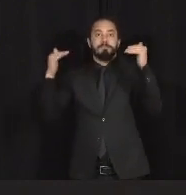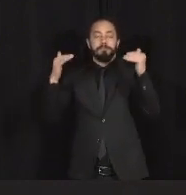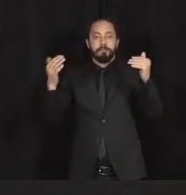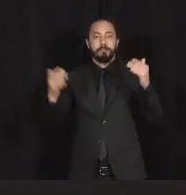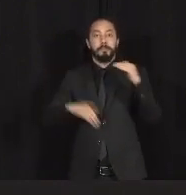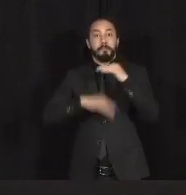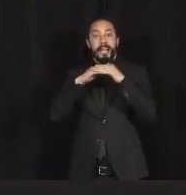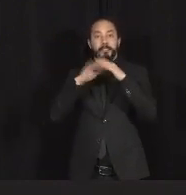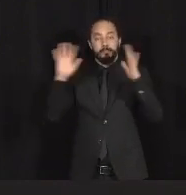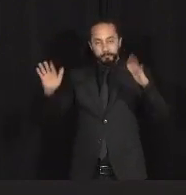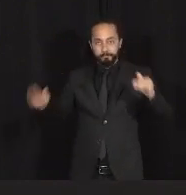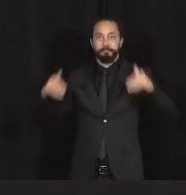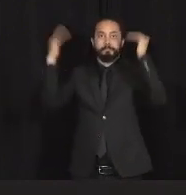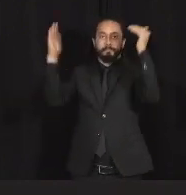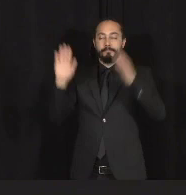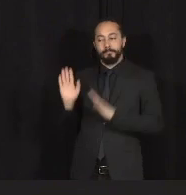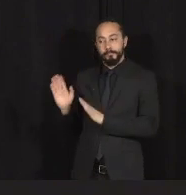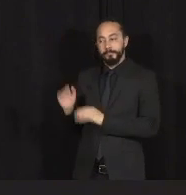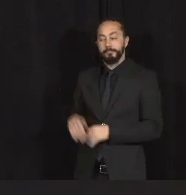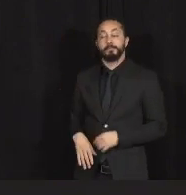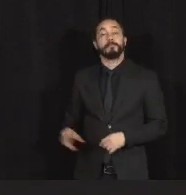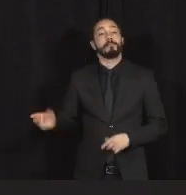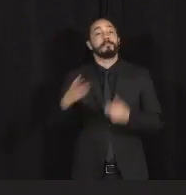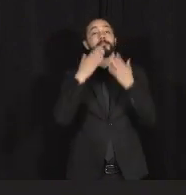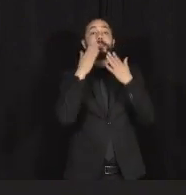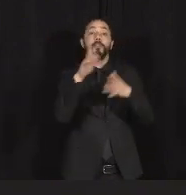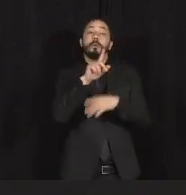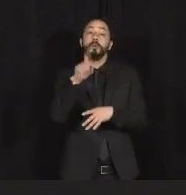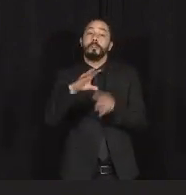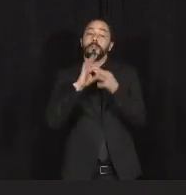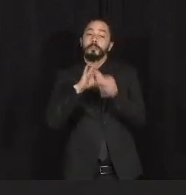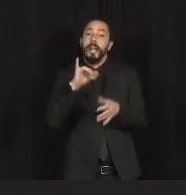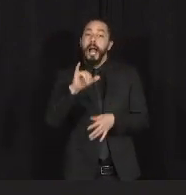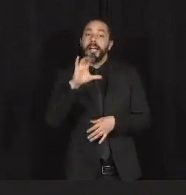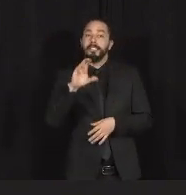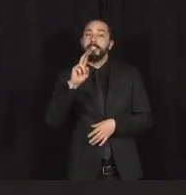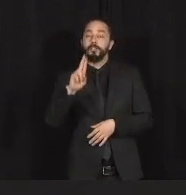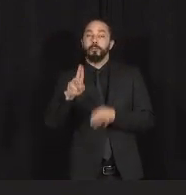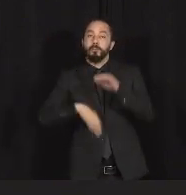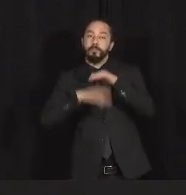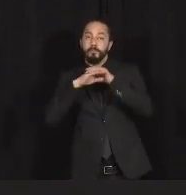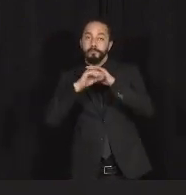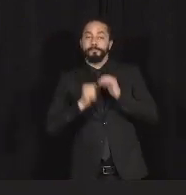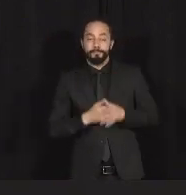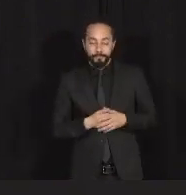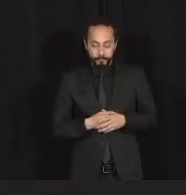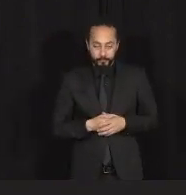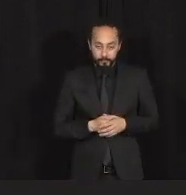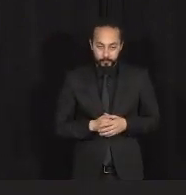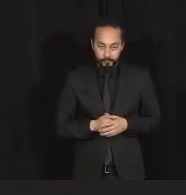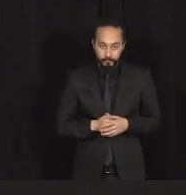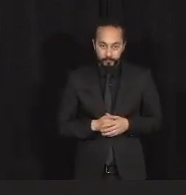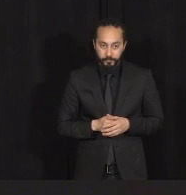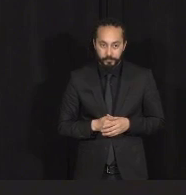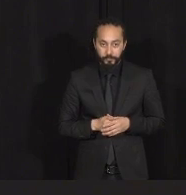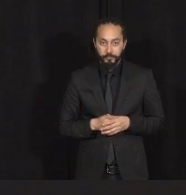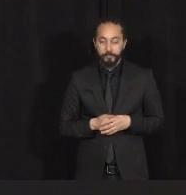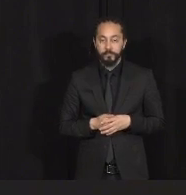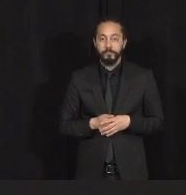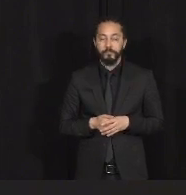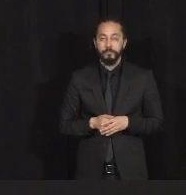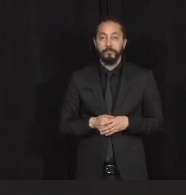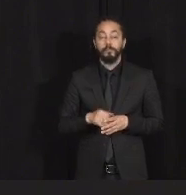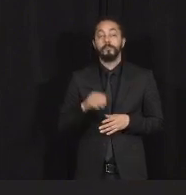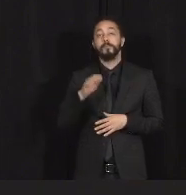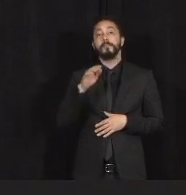to ICU capacity. So as I mentioned in my opening remarks, we right now have a little over